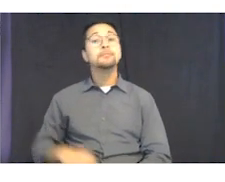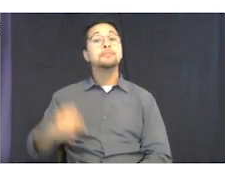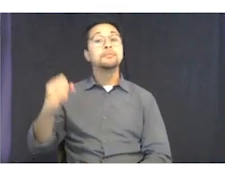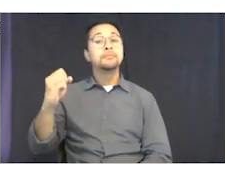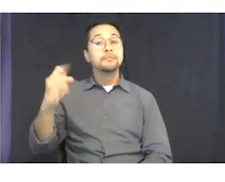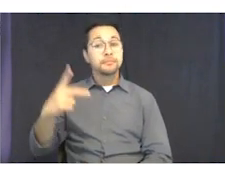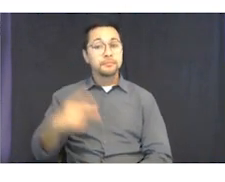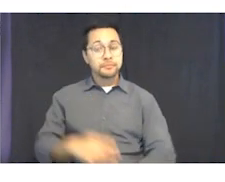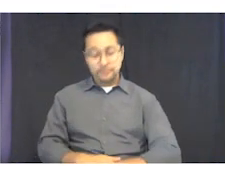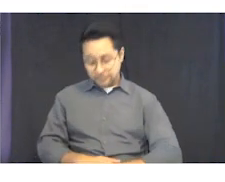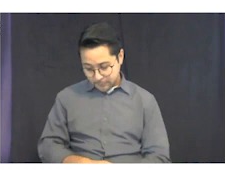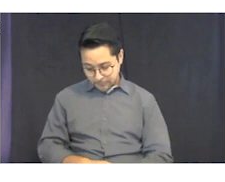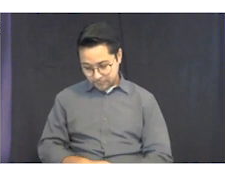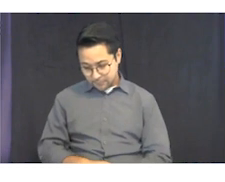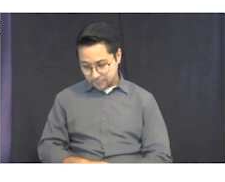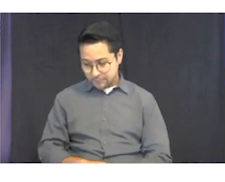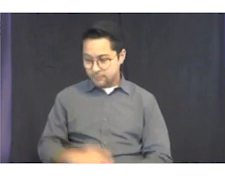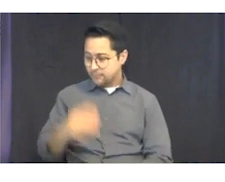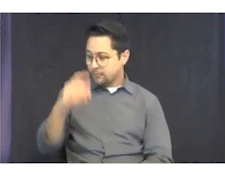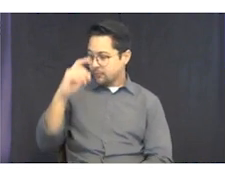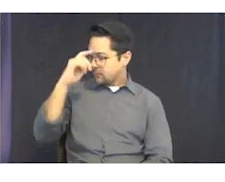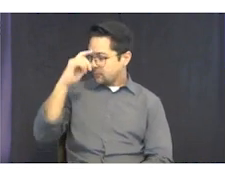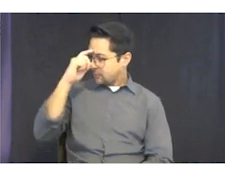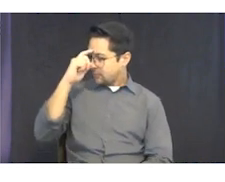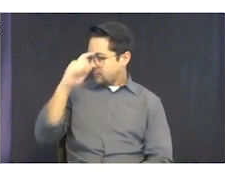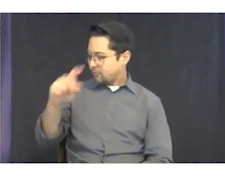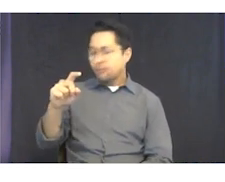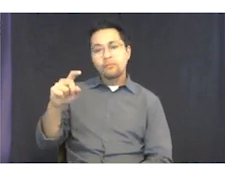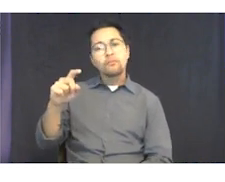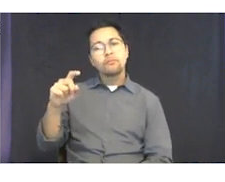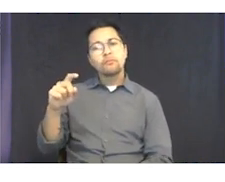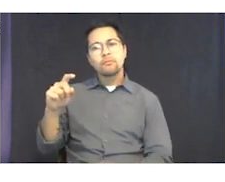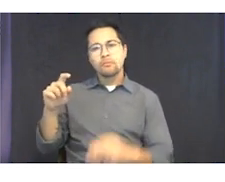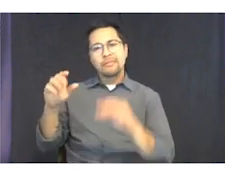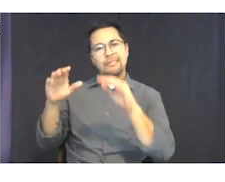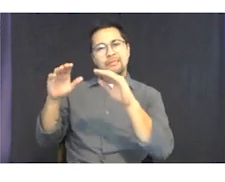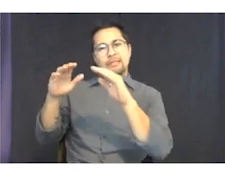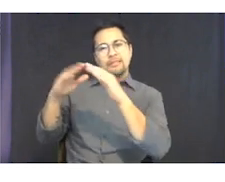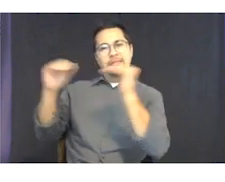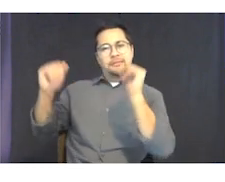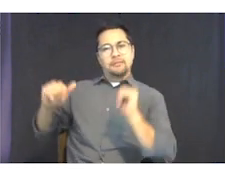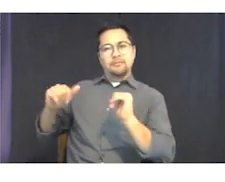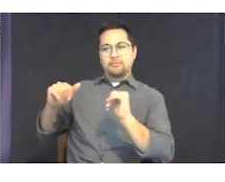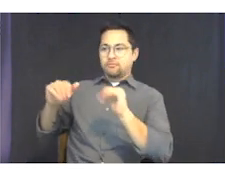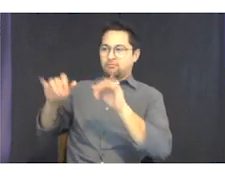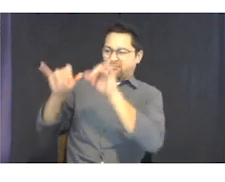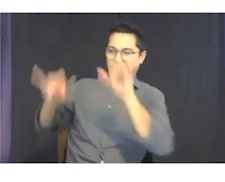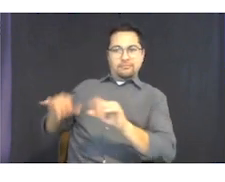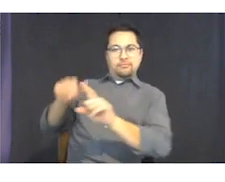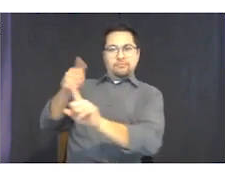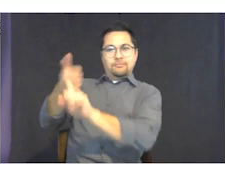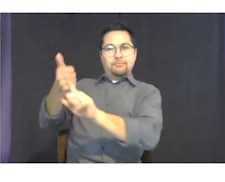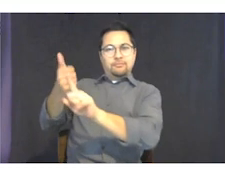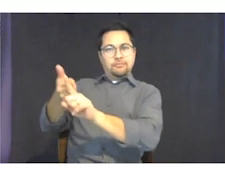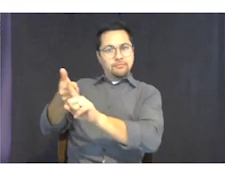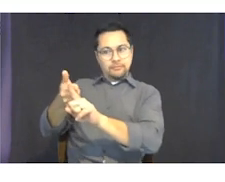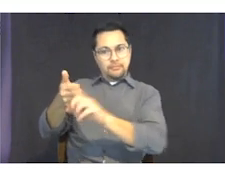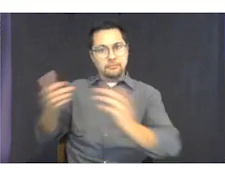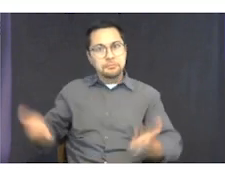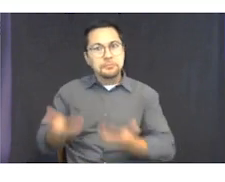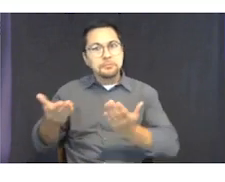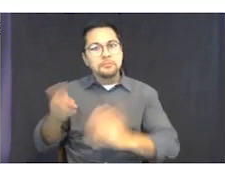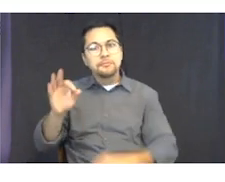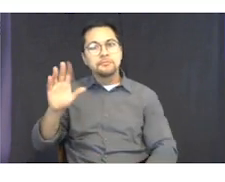Okay, so in terms of looking at the actual system that functions within the state of